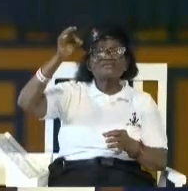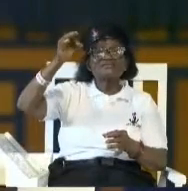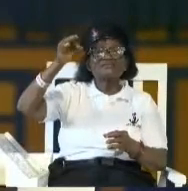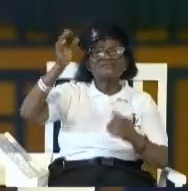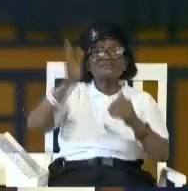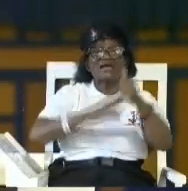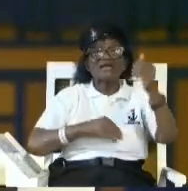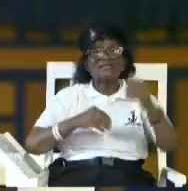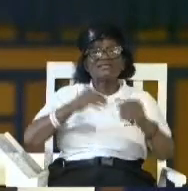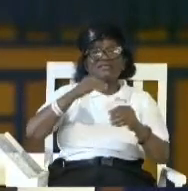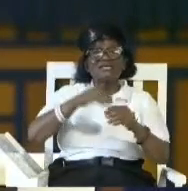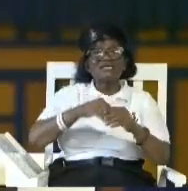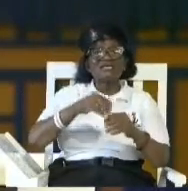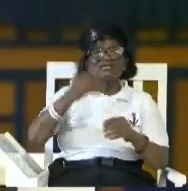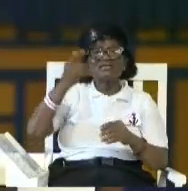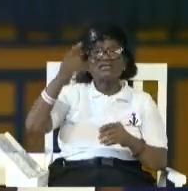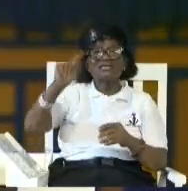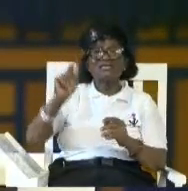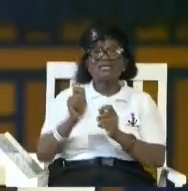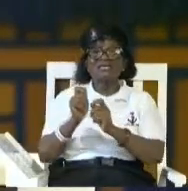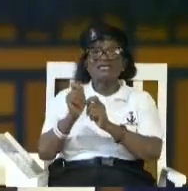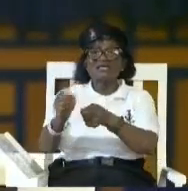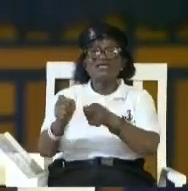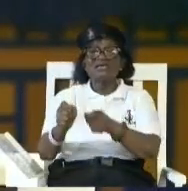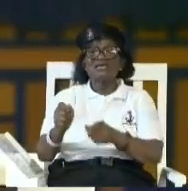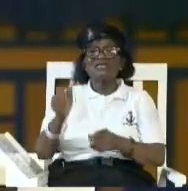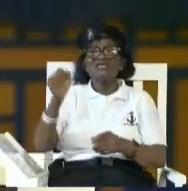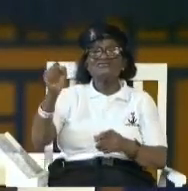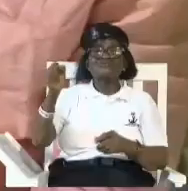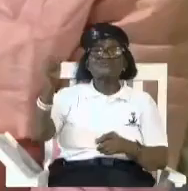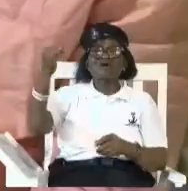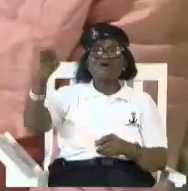than in the gifts of the Holy Spirit.